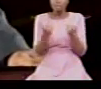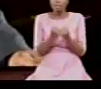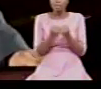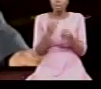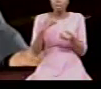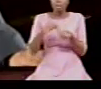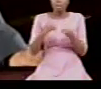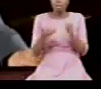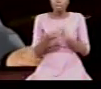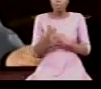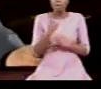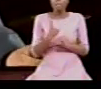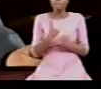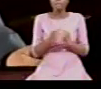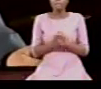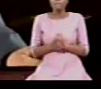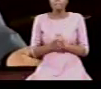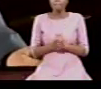Point number one,